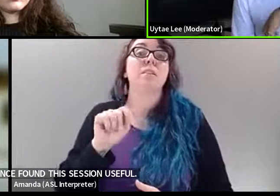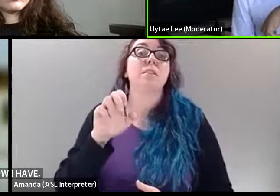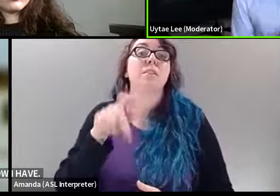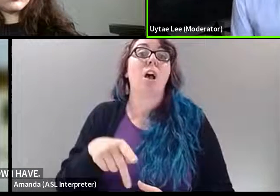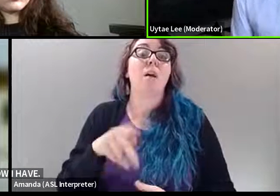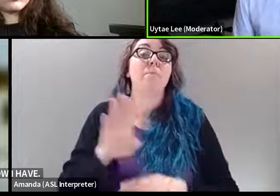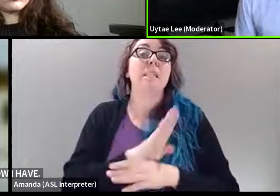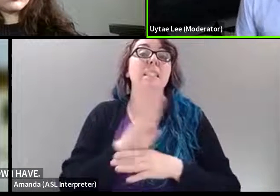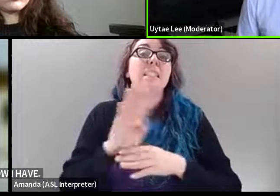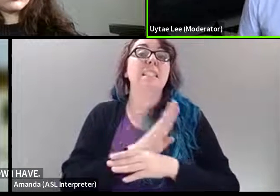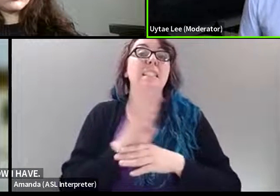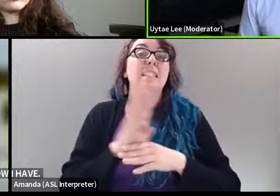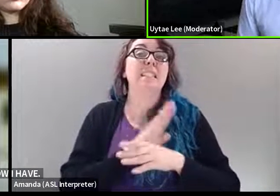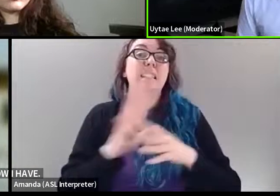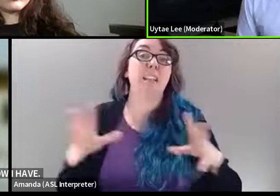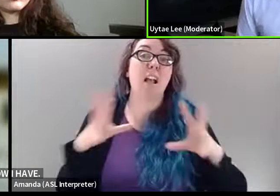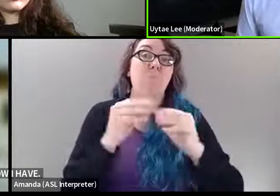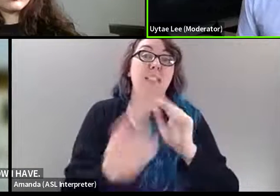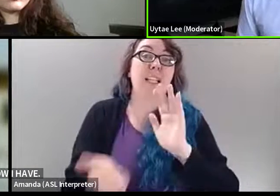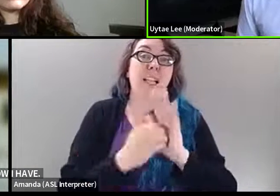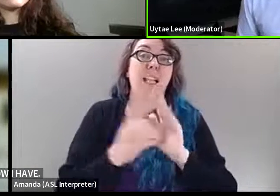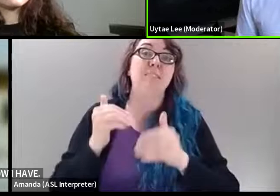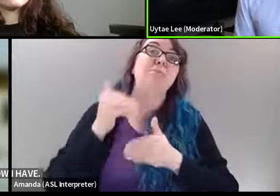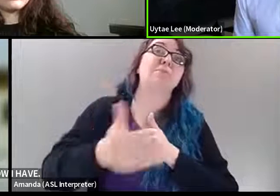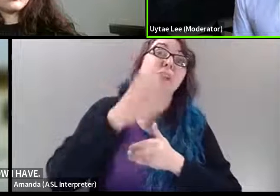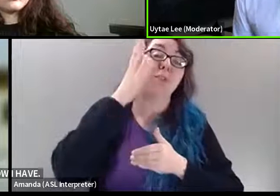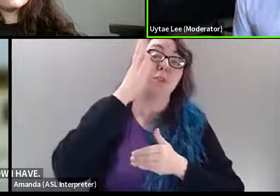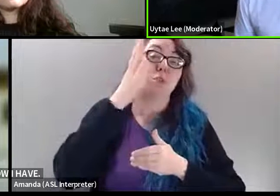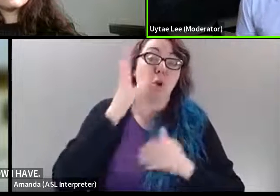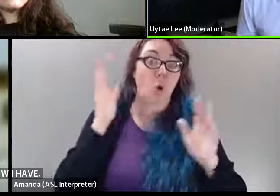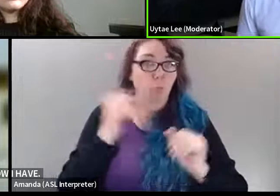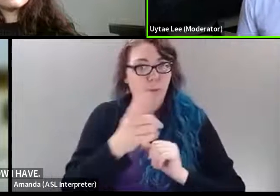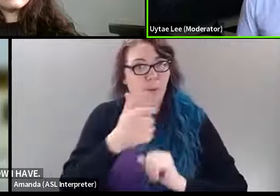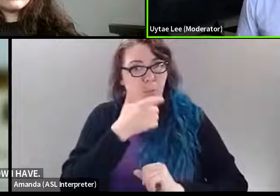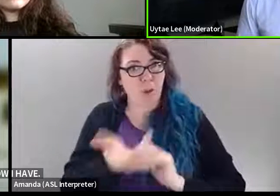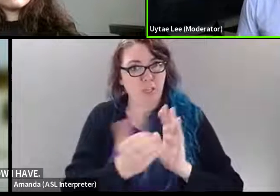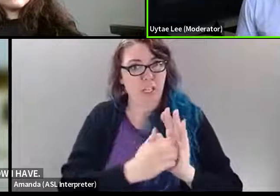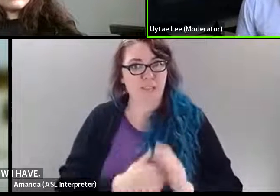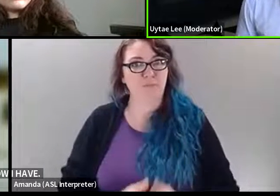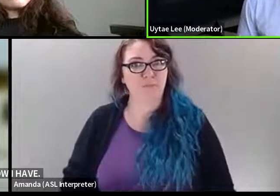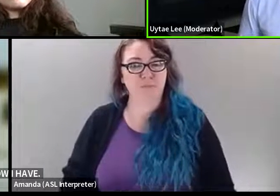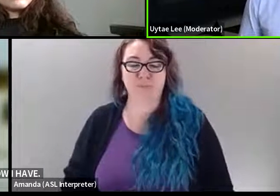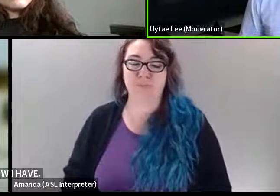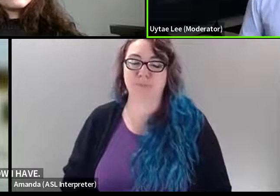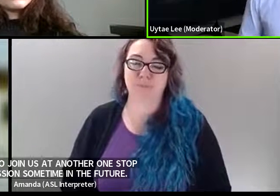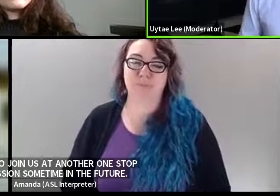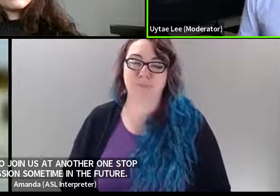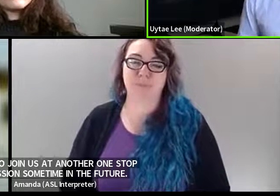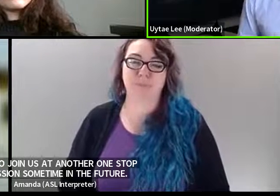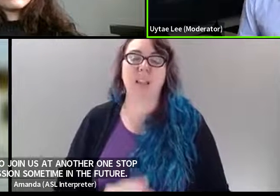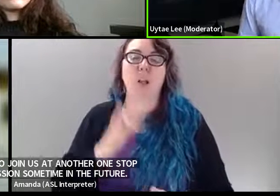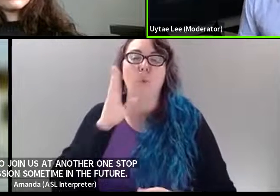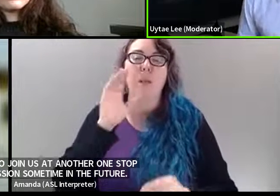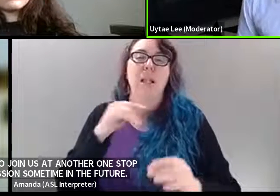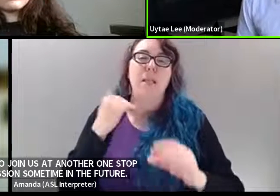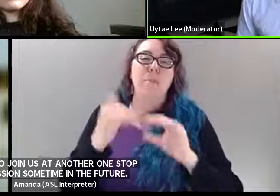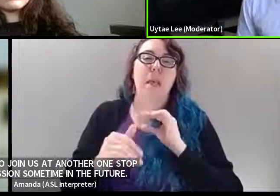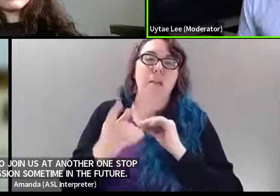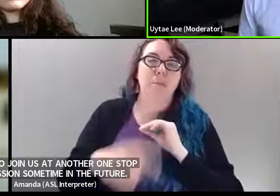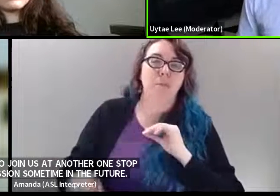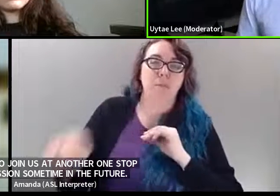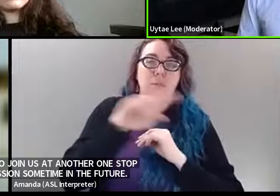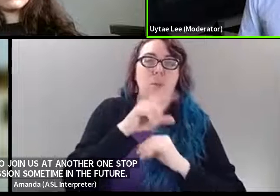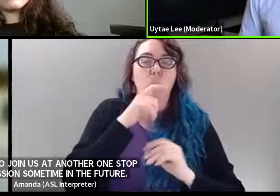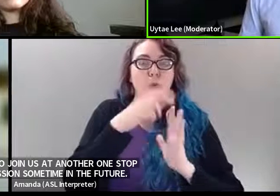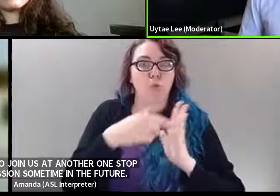this is the last one, like I mentioned earlier. And finally, we will send out follow-up emails, which will include a document